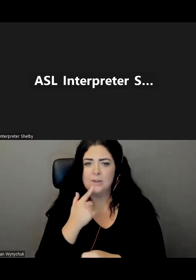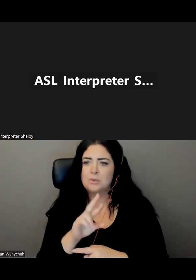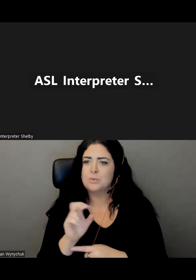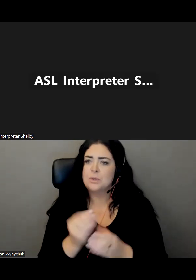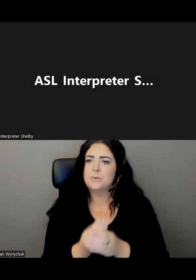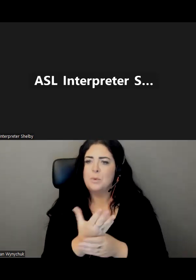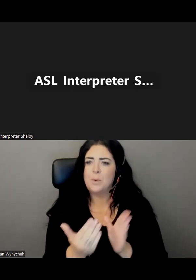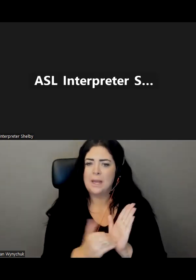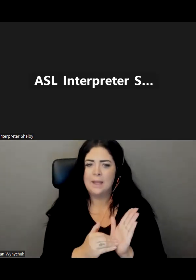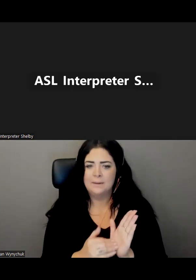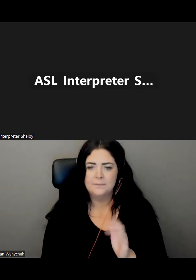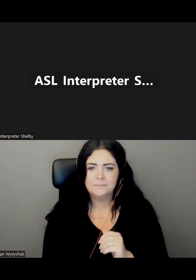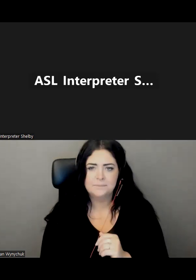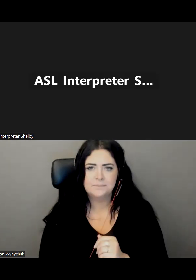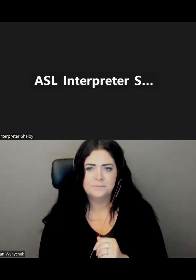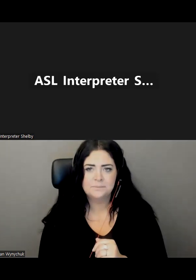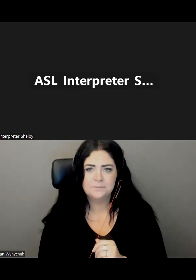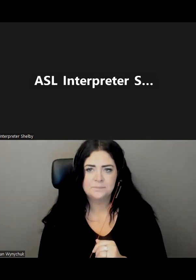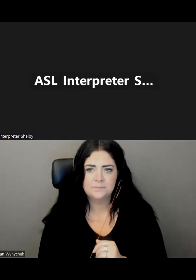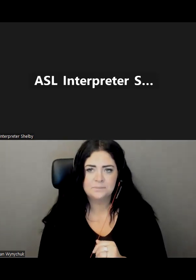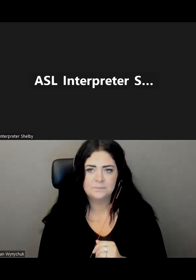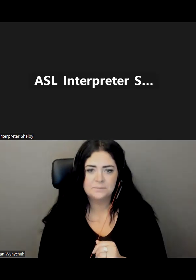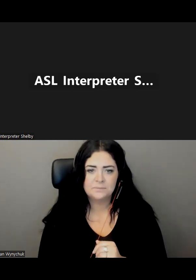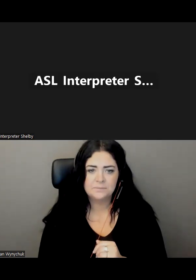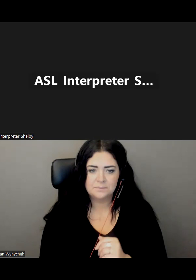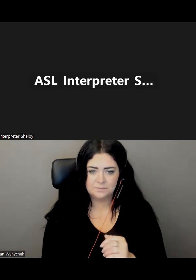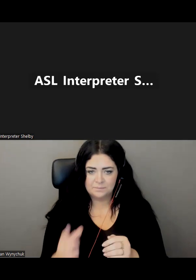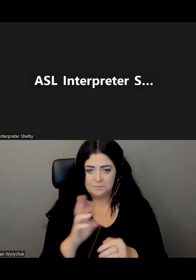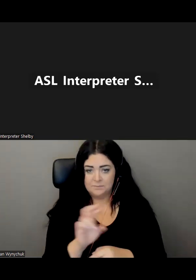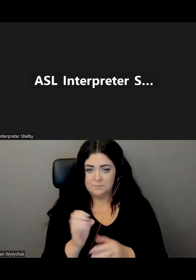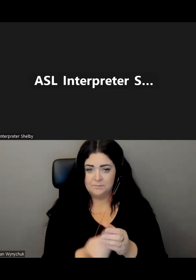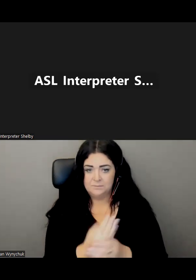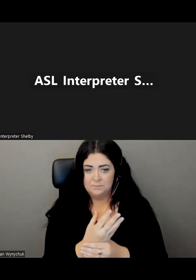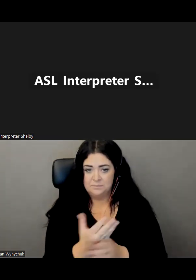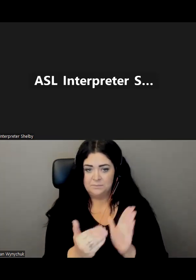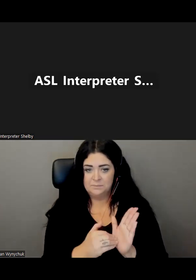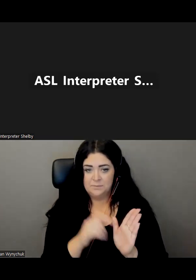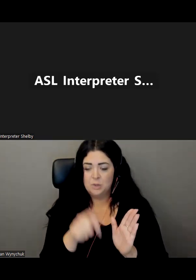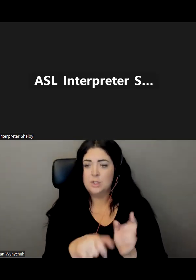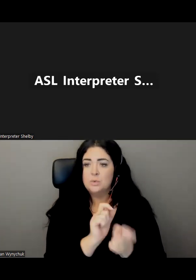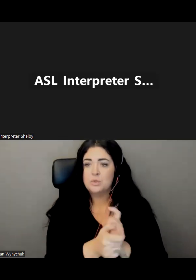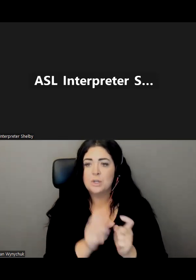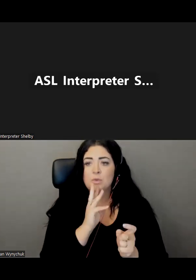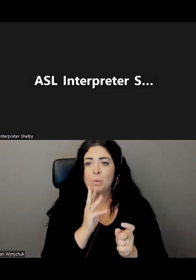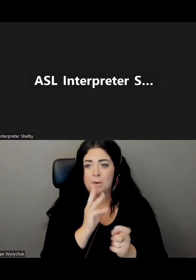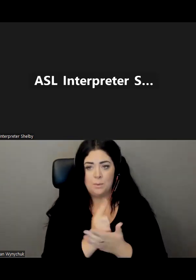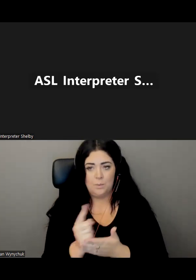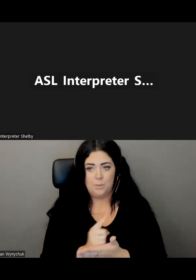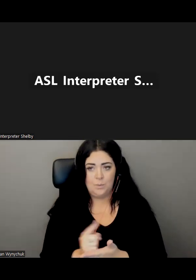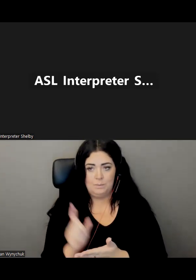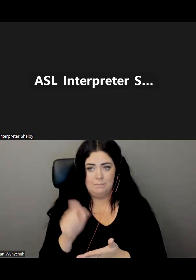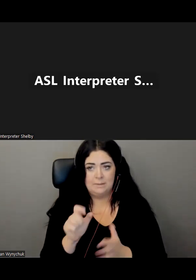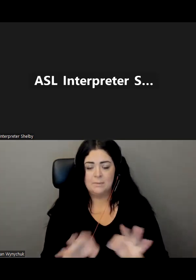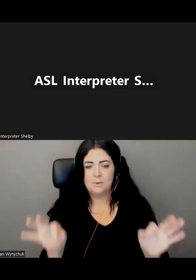mine. The biggest thing with the regrowing hacks is you have to change out your water weekly. So that's the